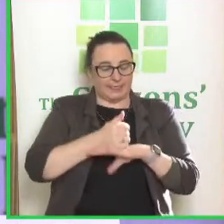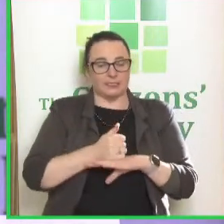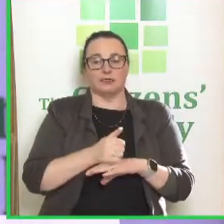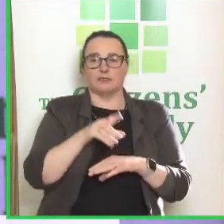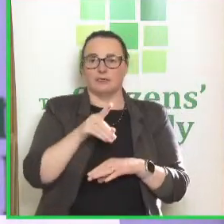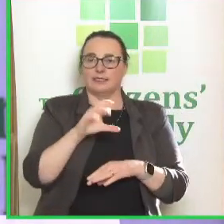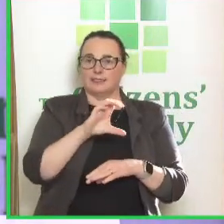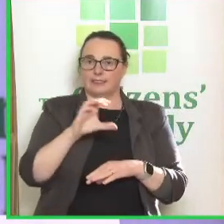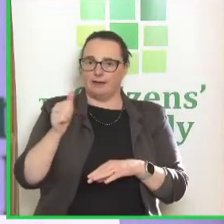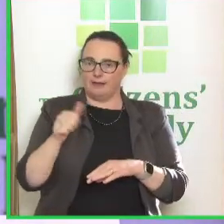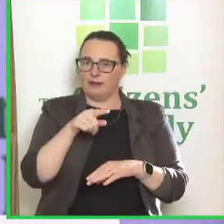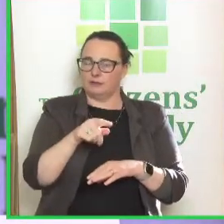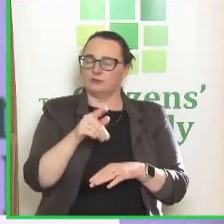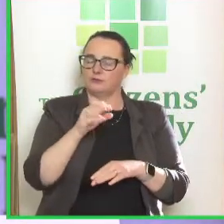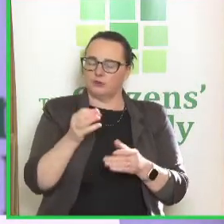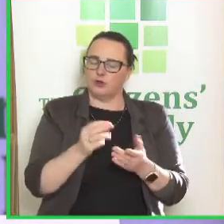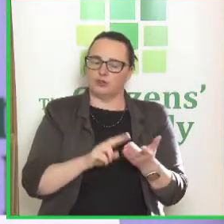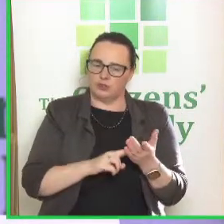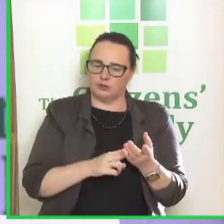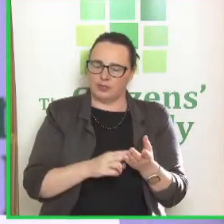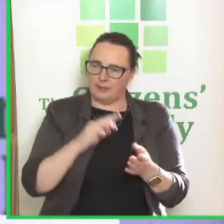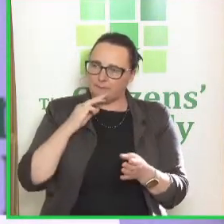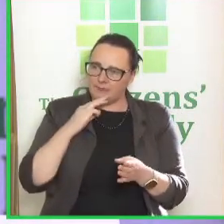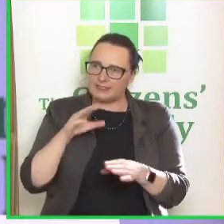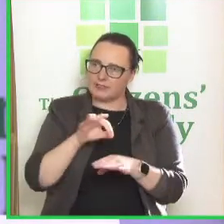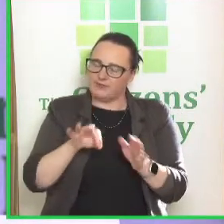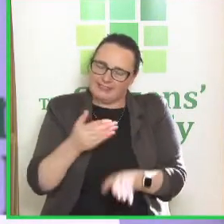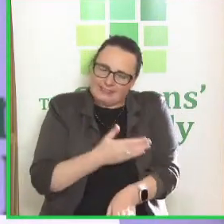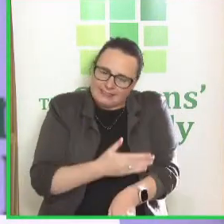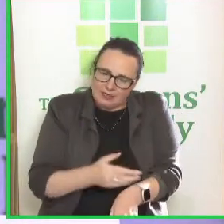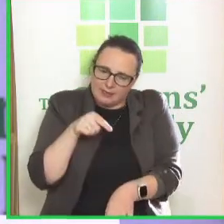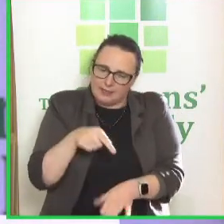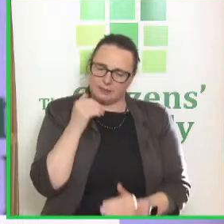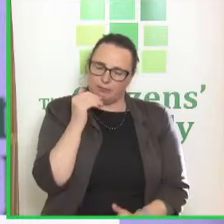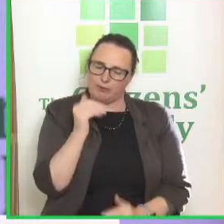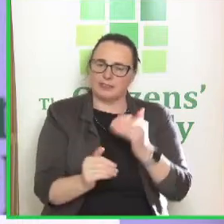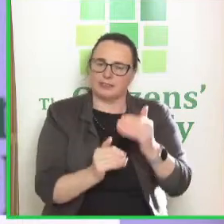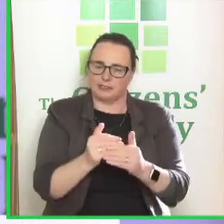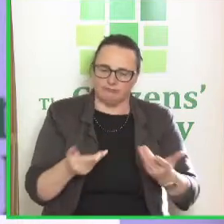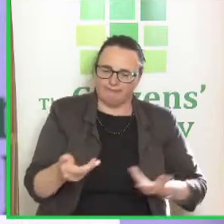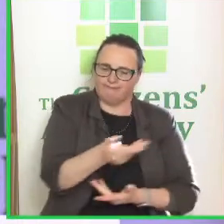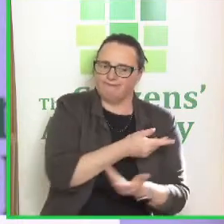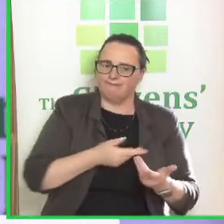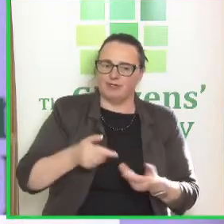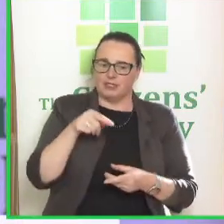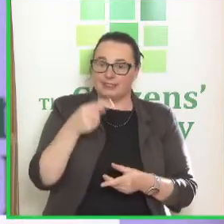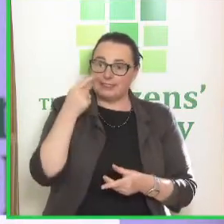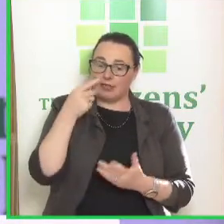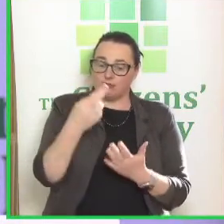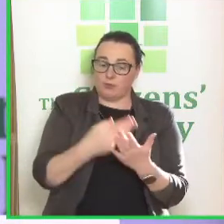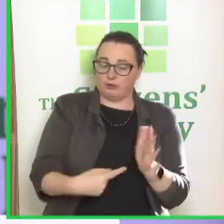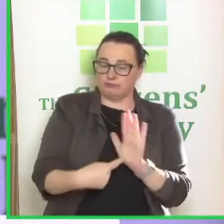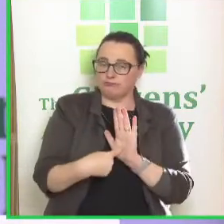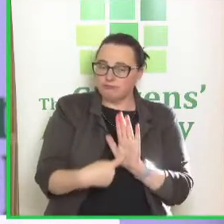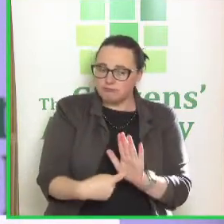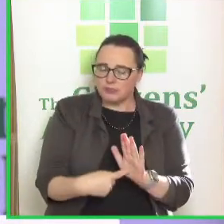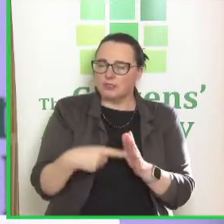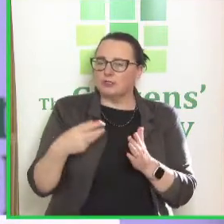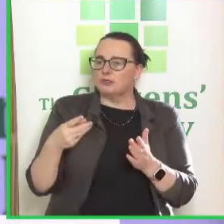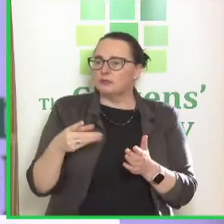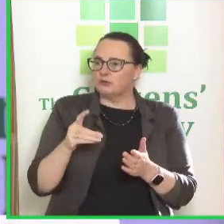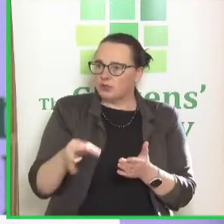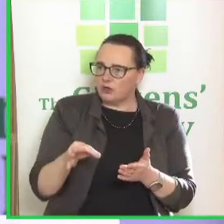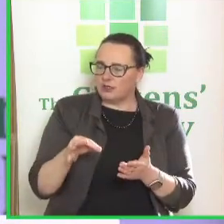use has started this conversation, has started this process. And as we can see from this report, drug misuse